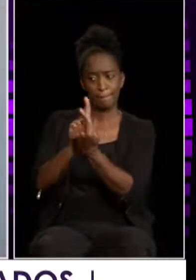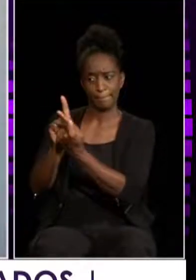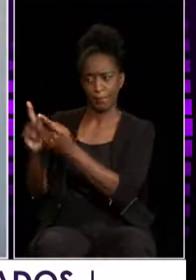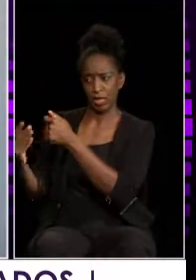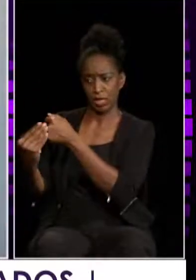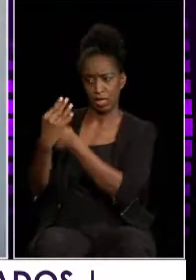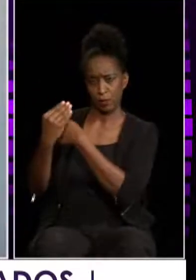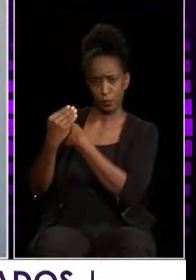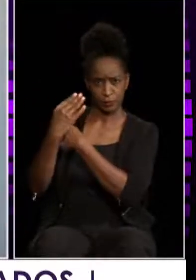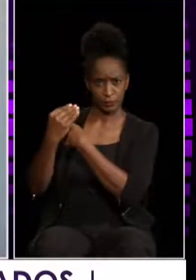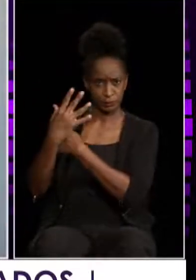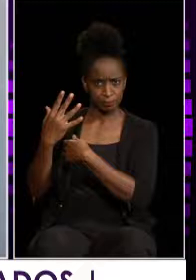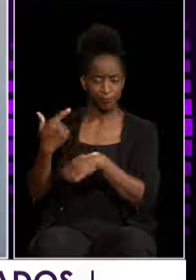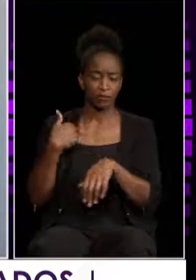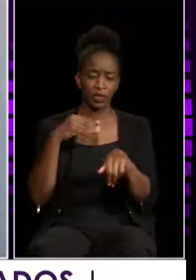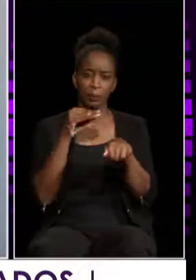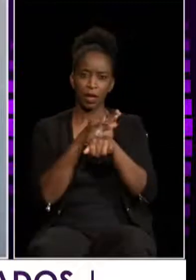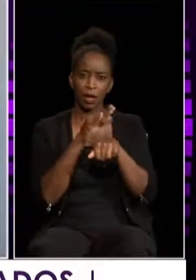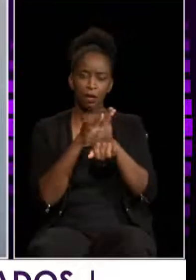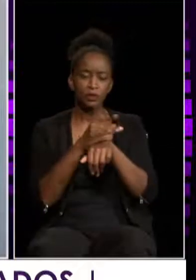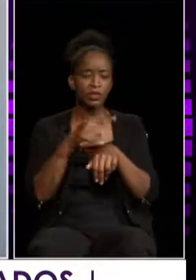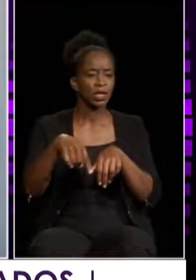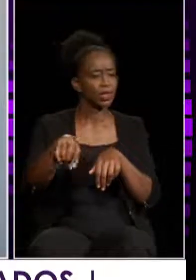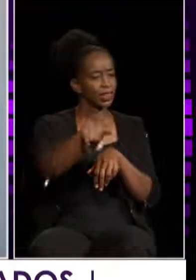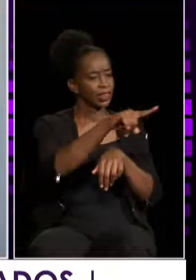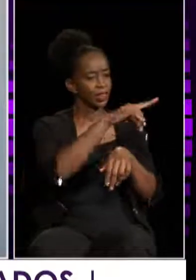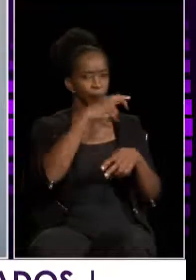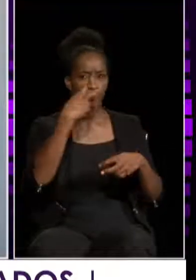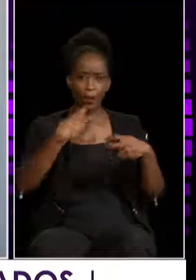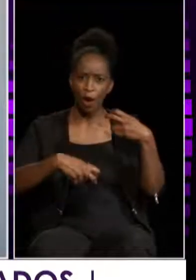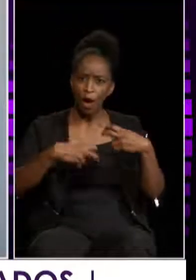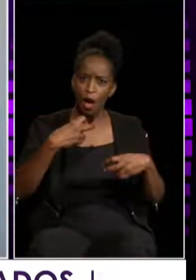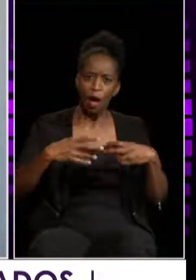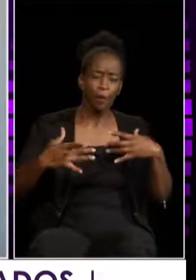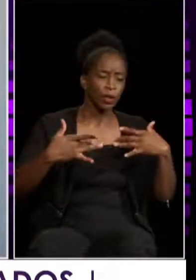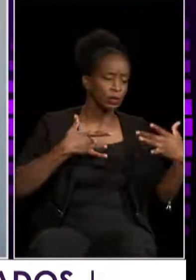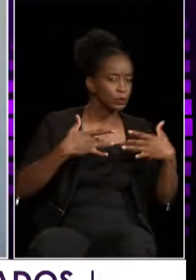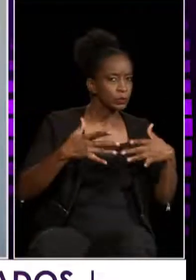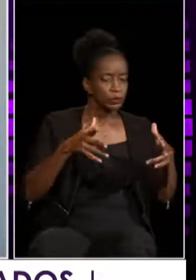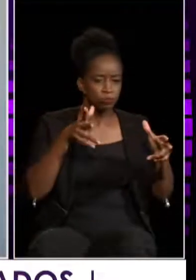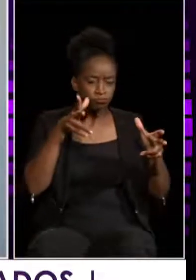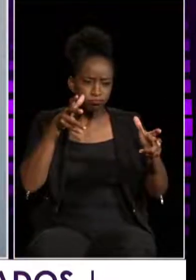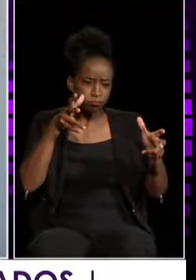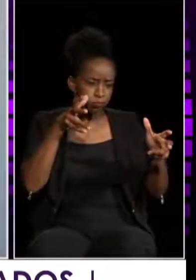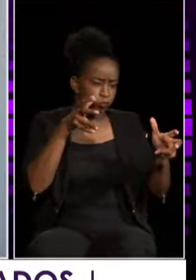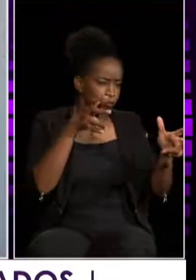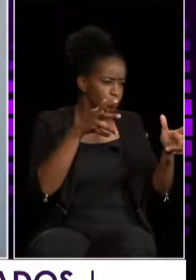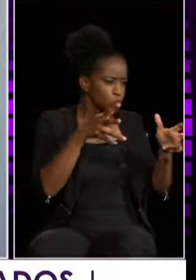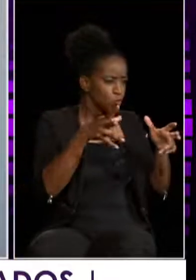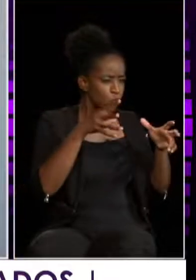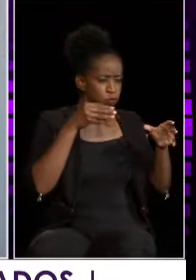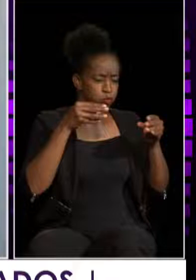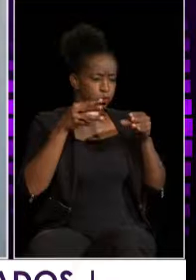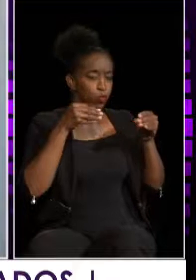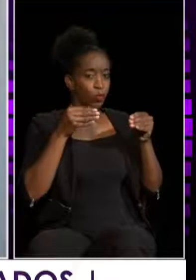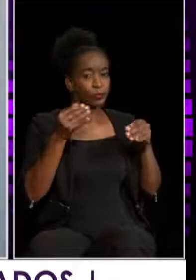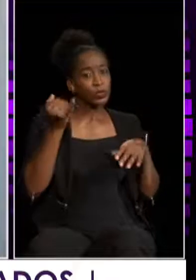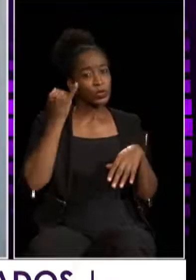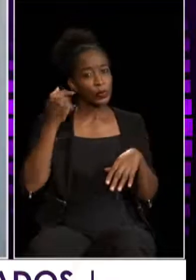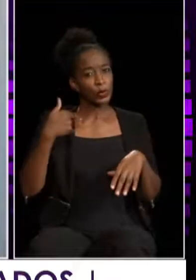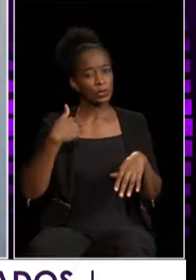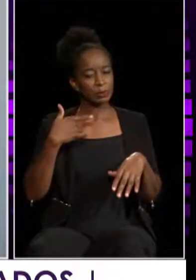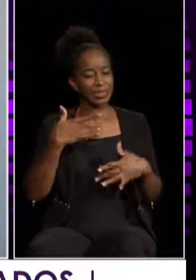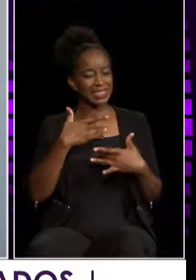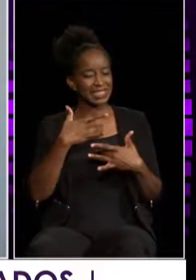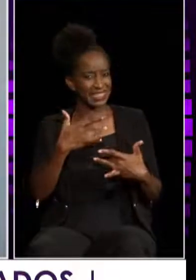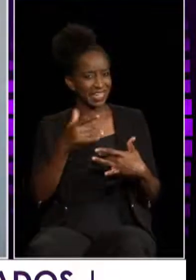a lot when you're a counselor. You, and especially if you're an empath, if you're empathetic, if you don't find a way